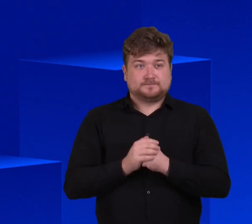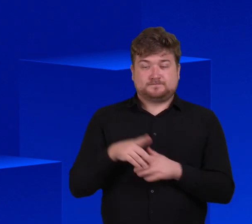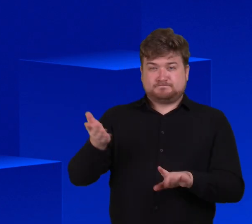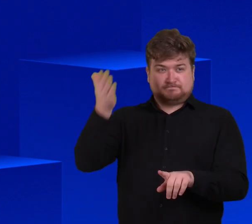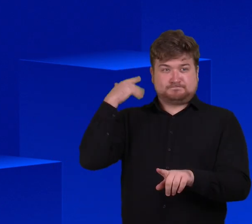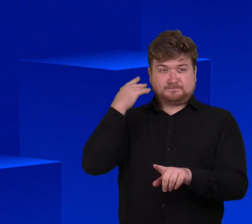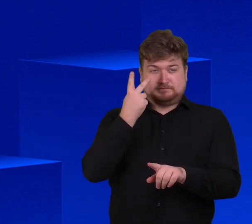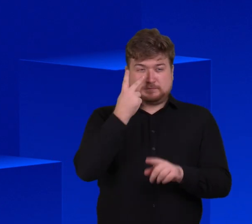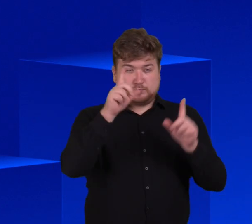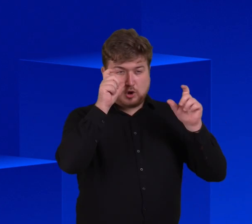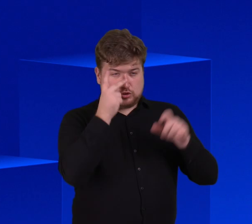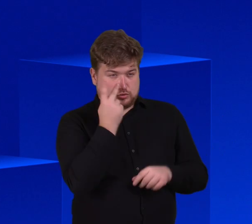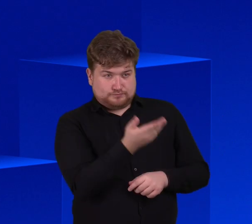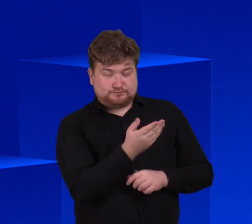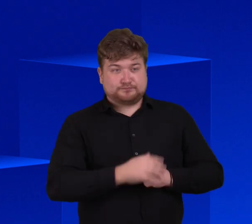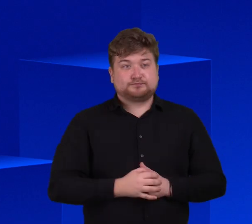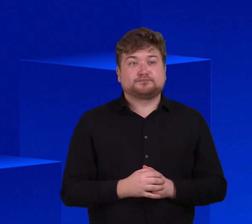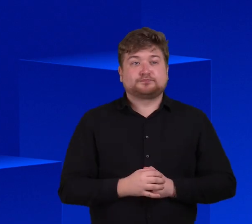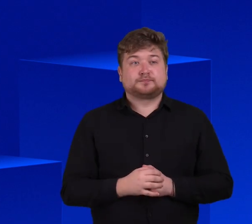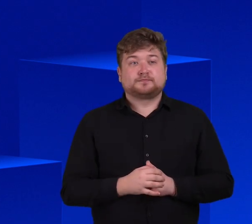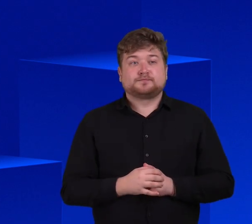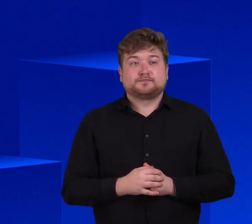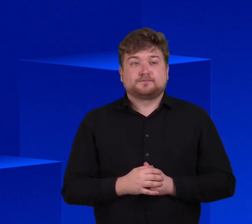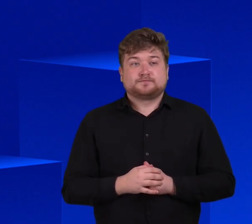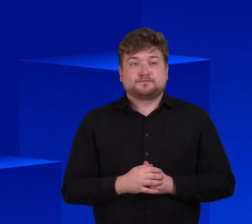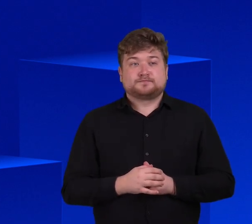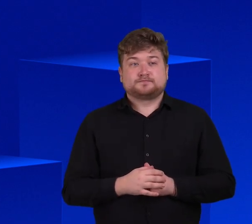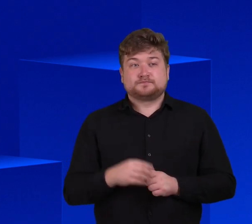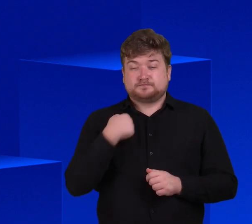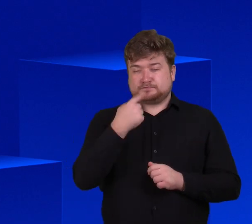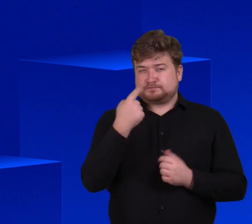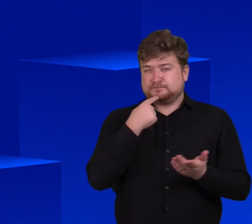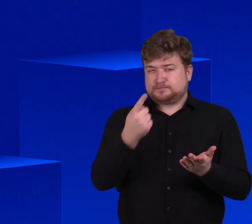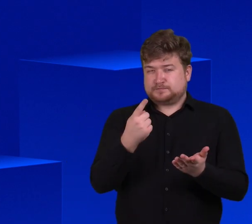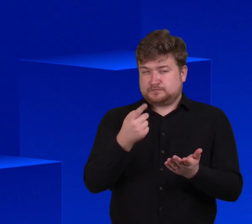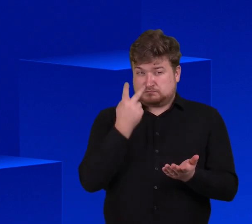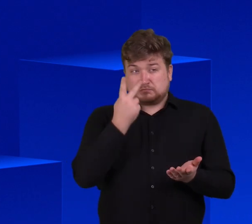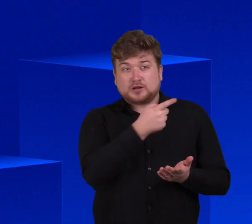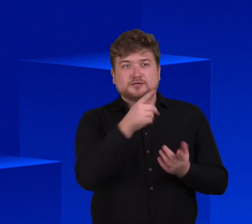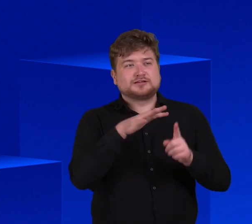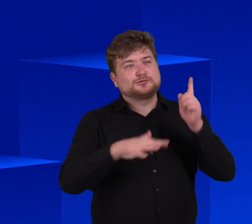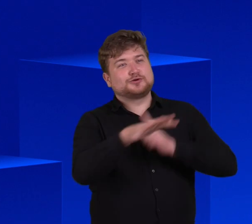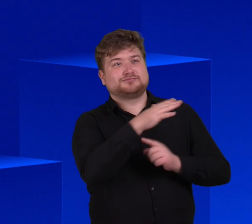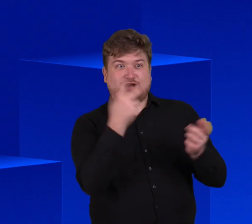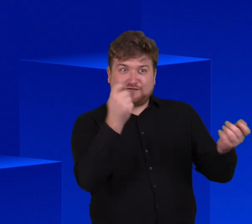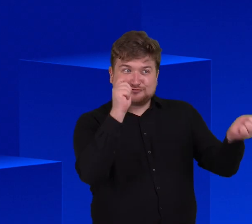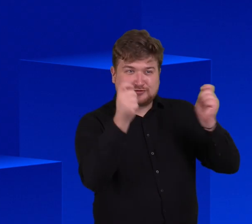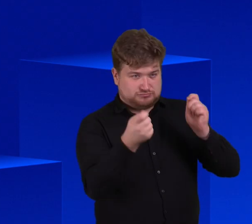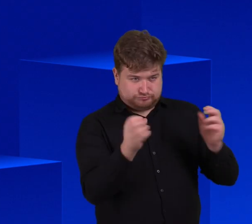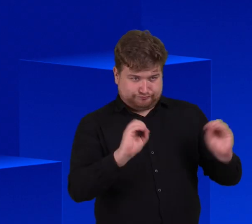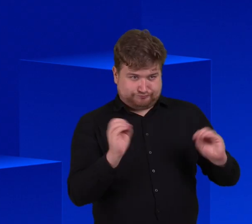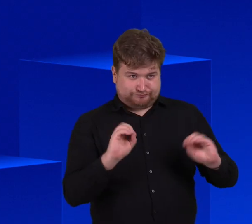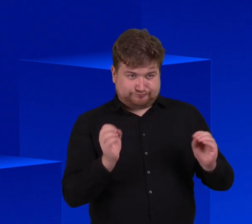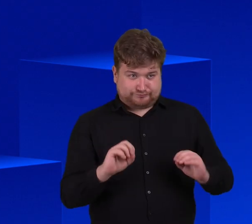changed. You still see the difference in the air quality we breathe in our cities, in